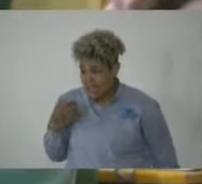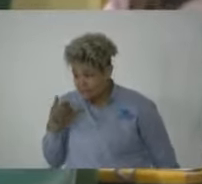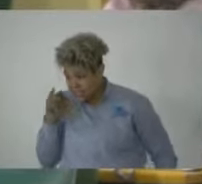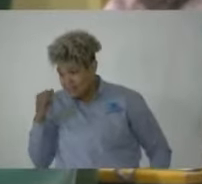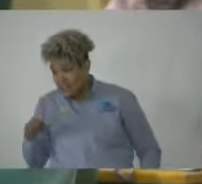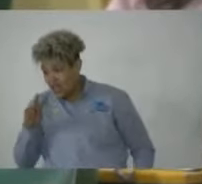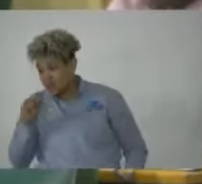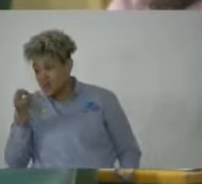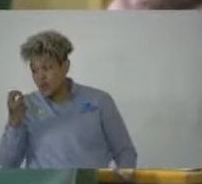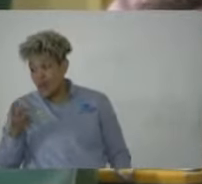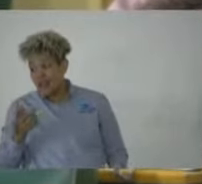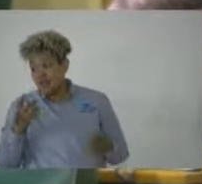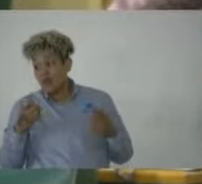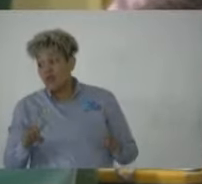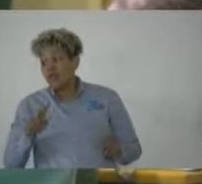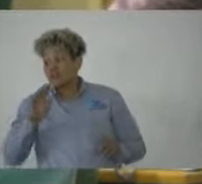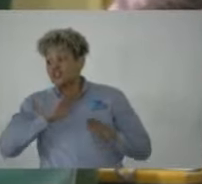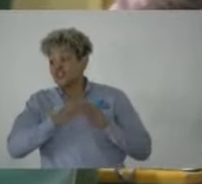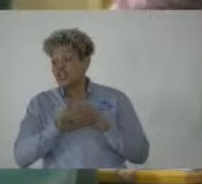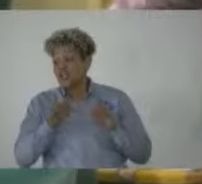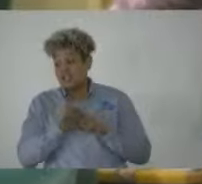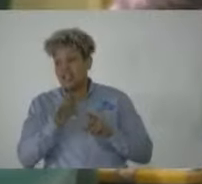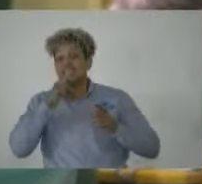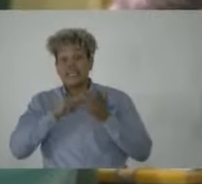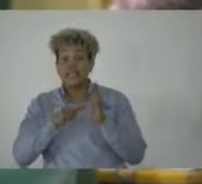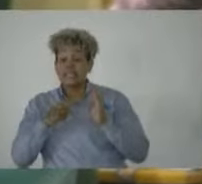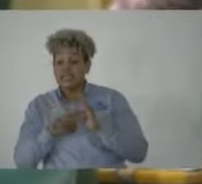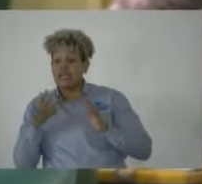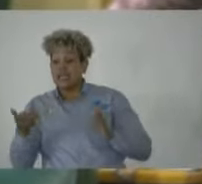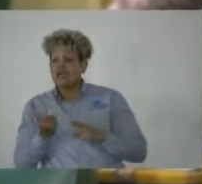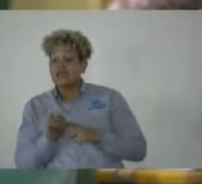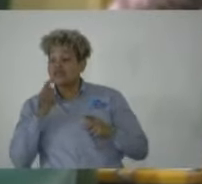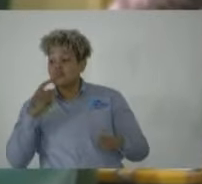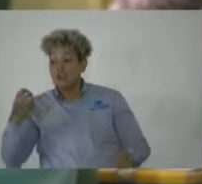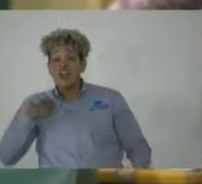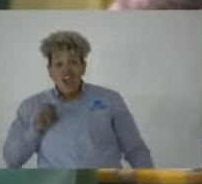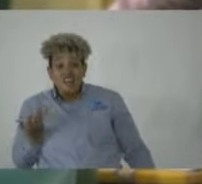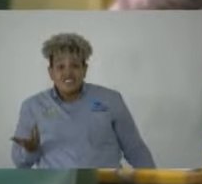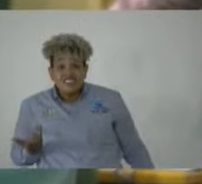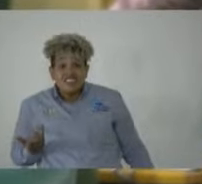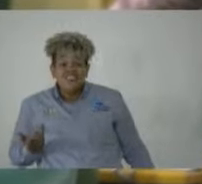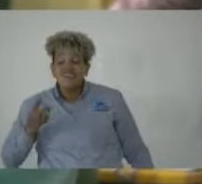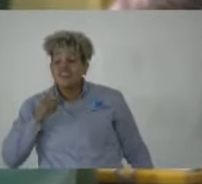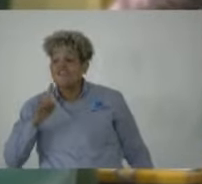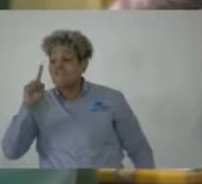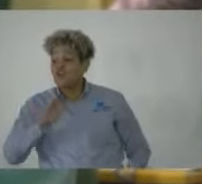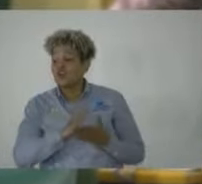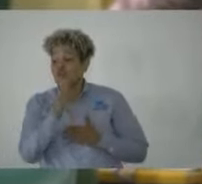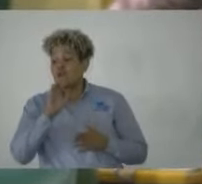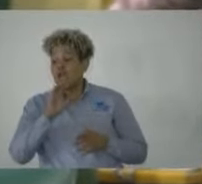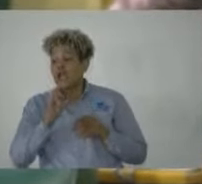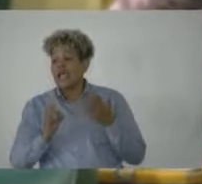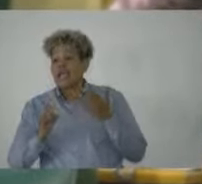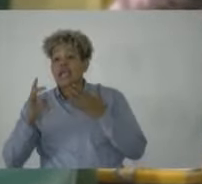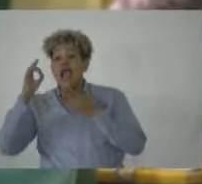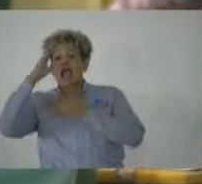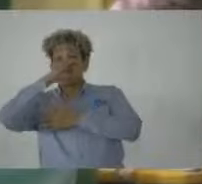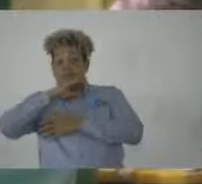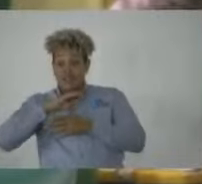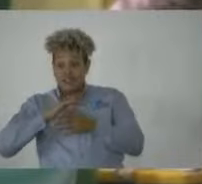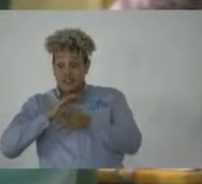In 2012. Well, Madam Speaker, Jamaica indeed was caught. First by CARICOM. By